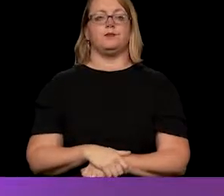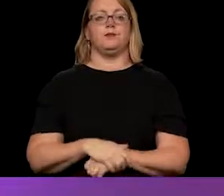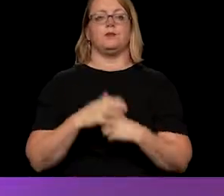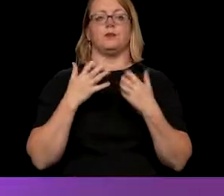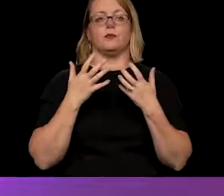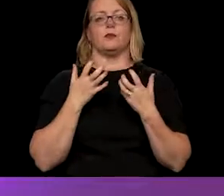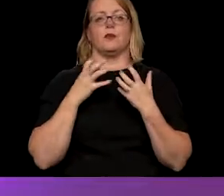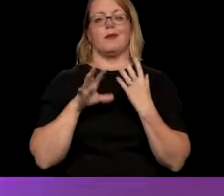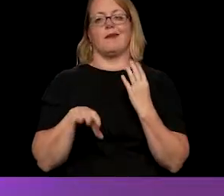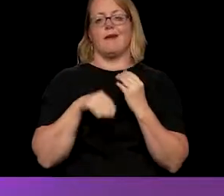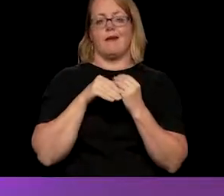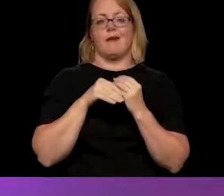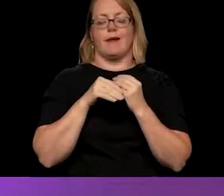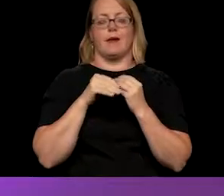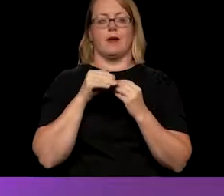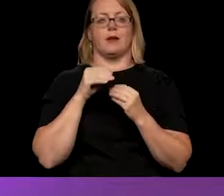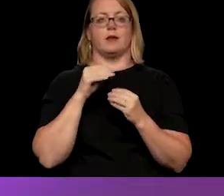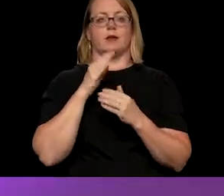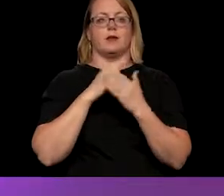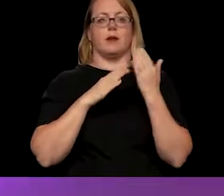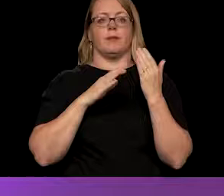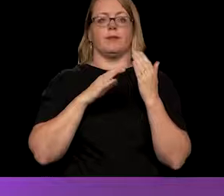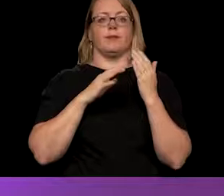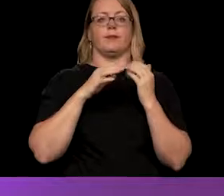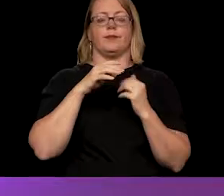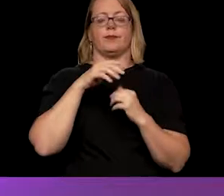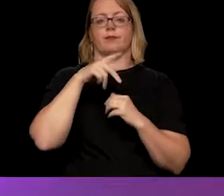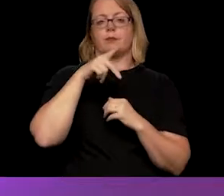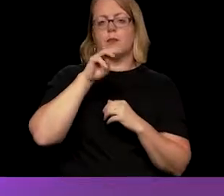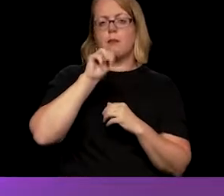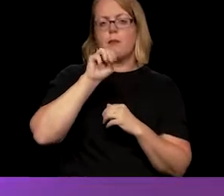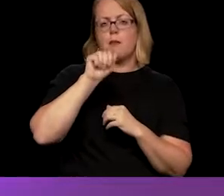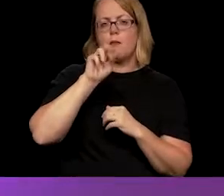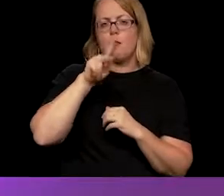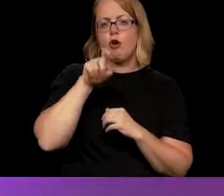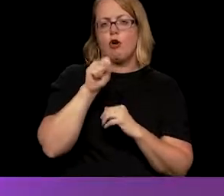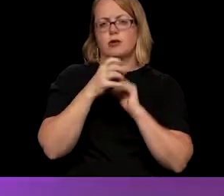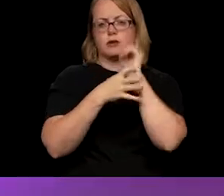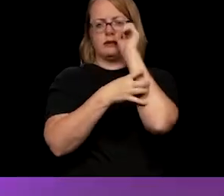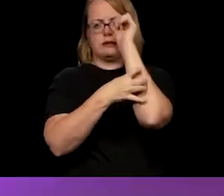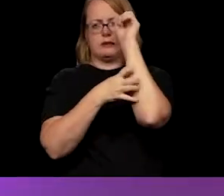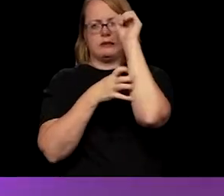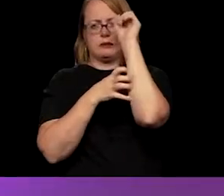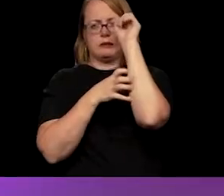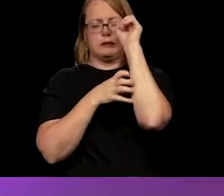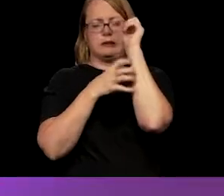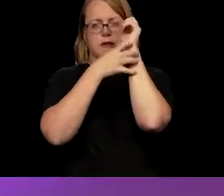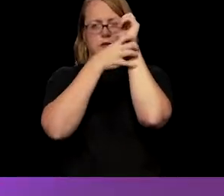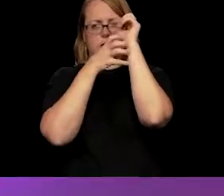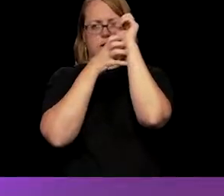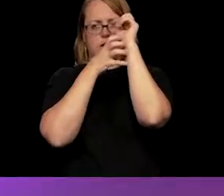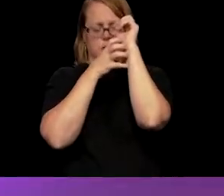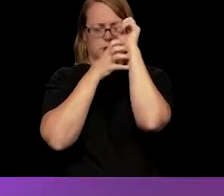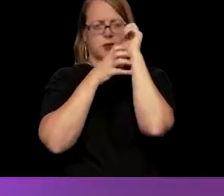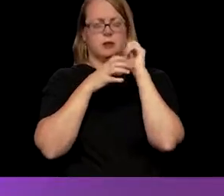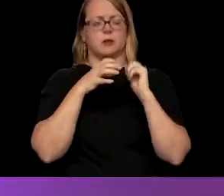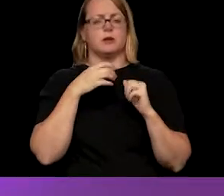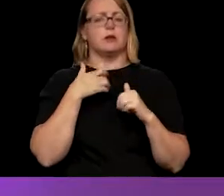put into it. The first one is more like a dry brush technique. I've got a little bit of paint